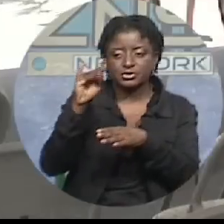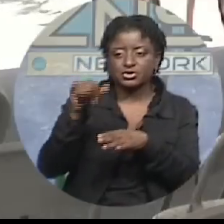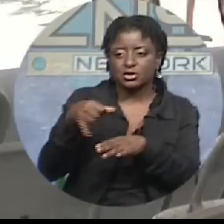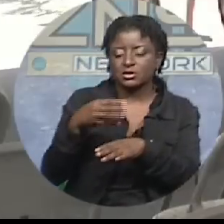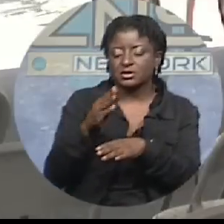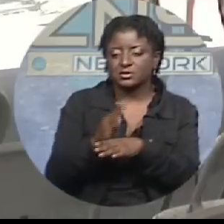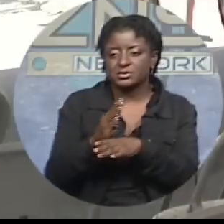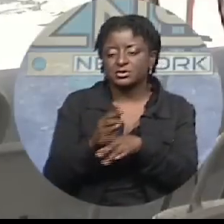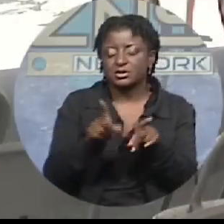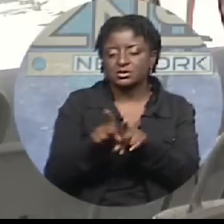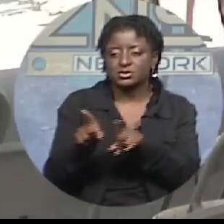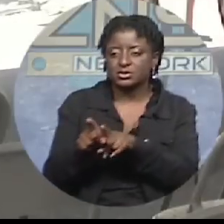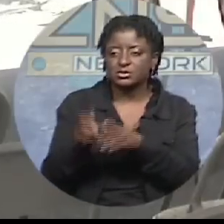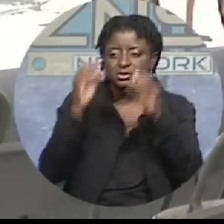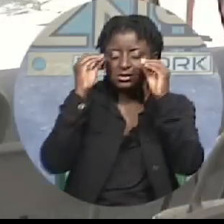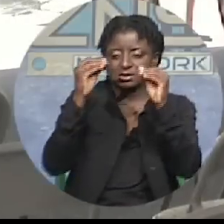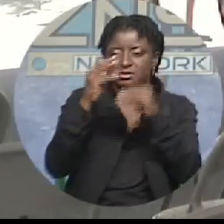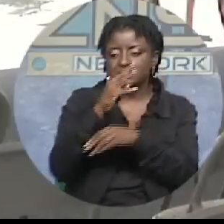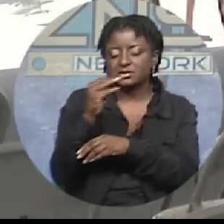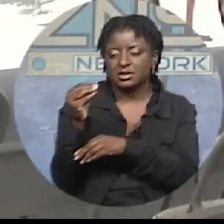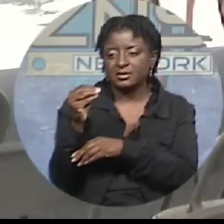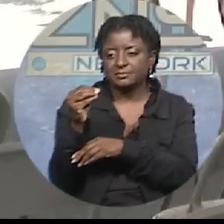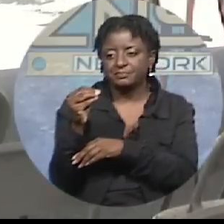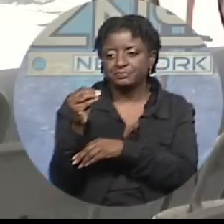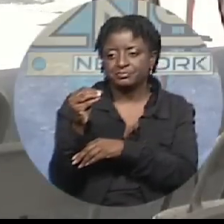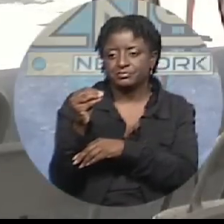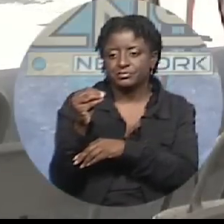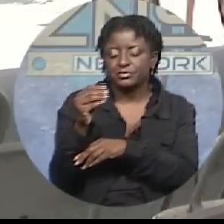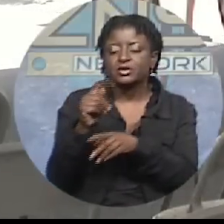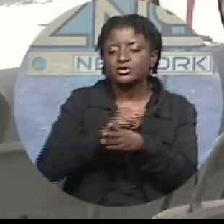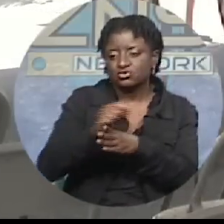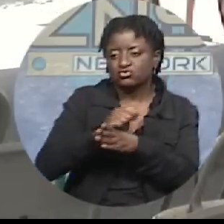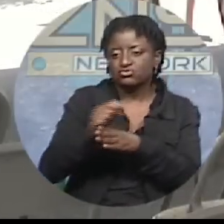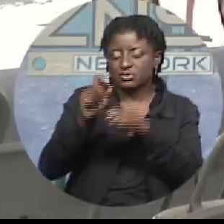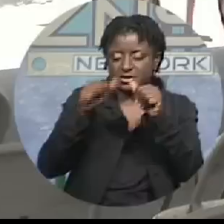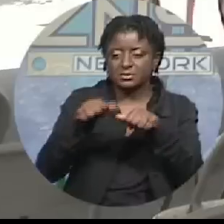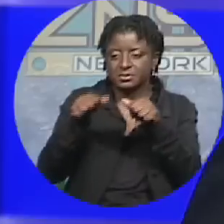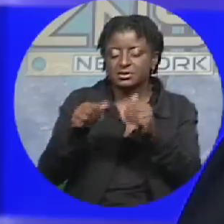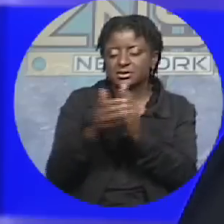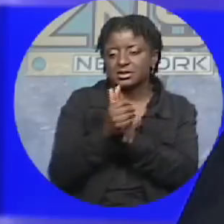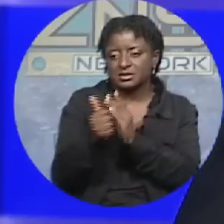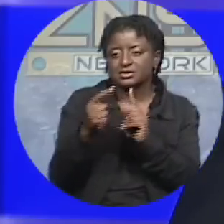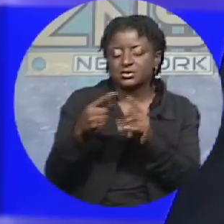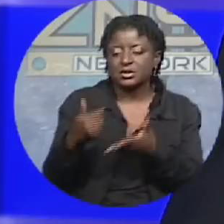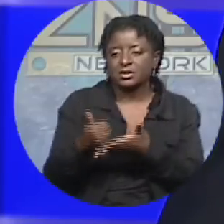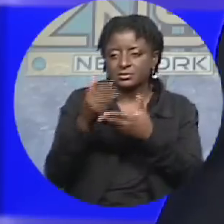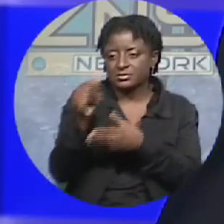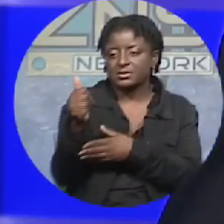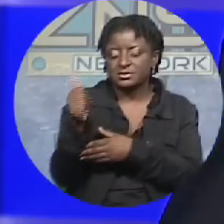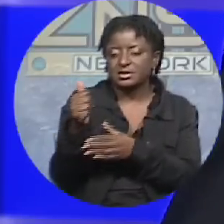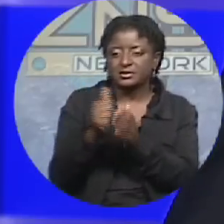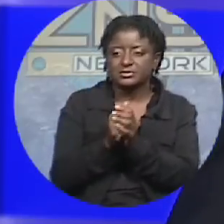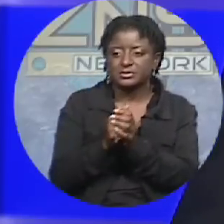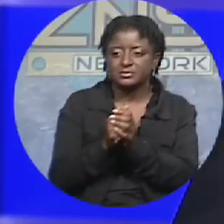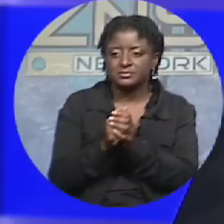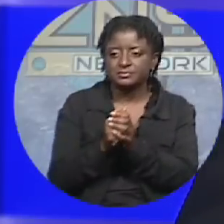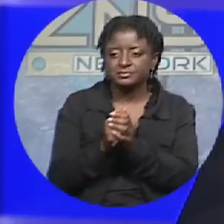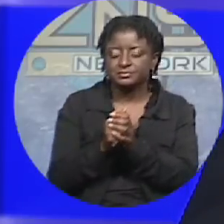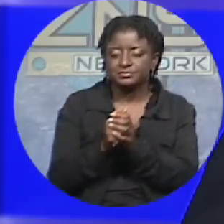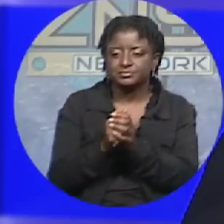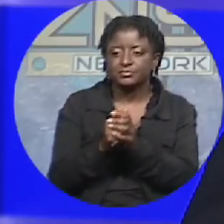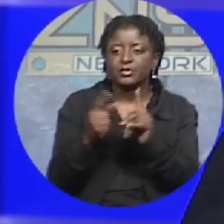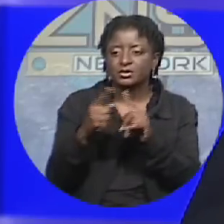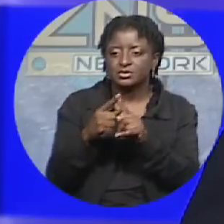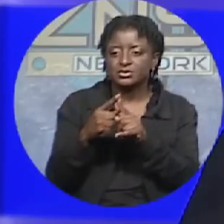to be able to impart upon them where they can be teach trainable skills to help themselves. But still, Thompson-Murray says